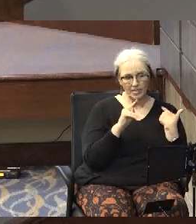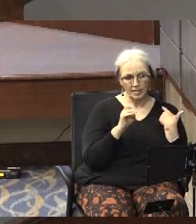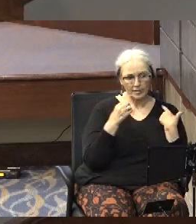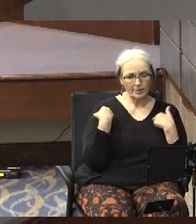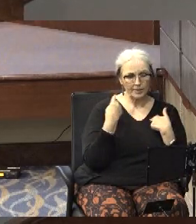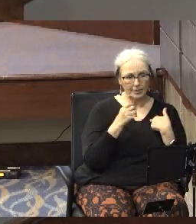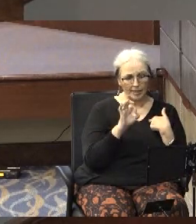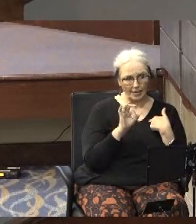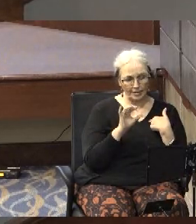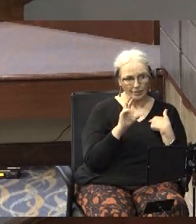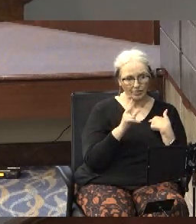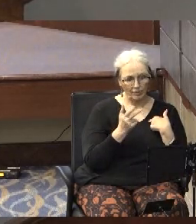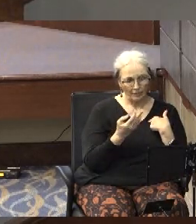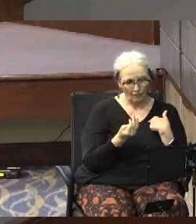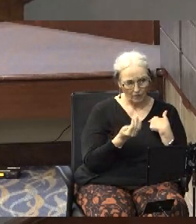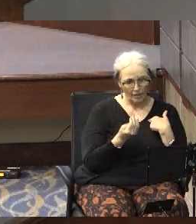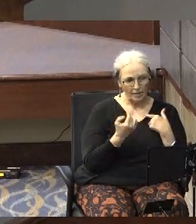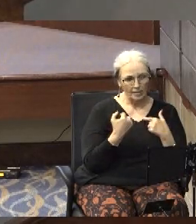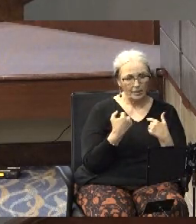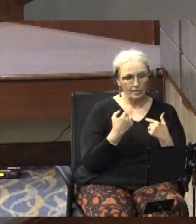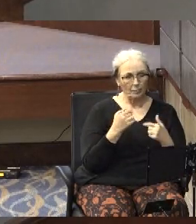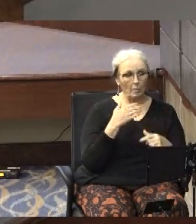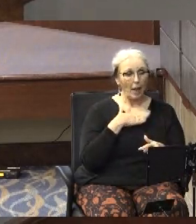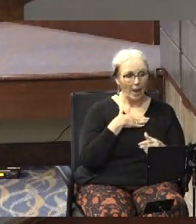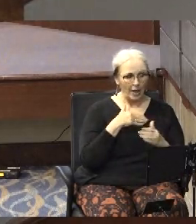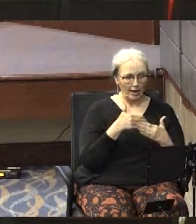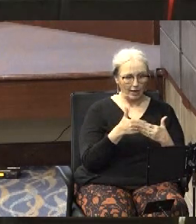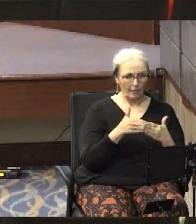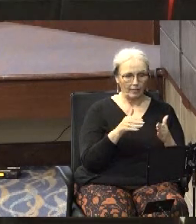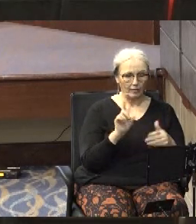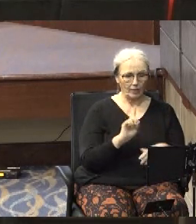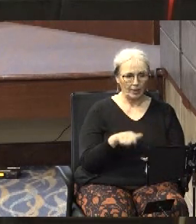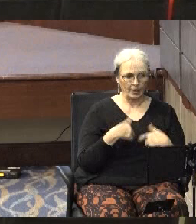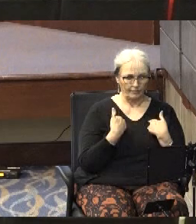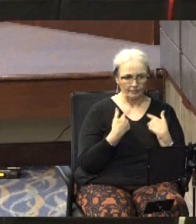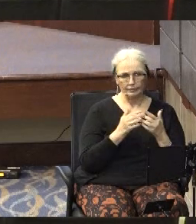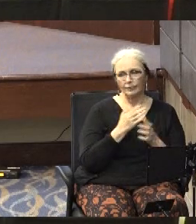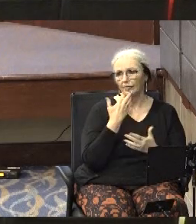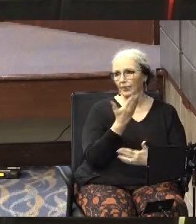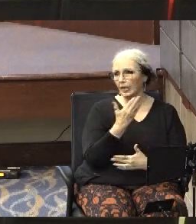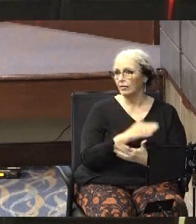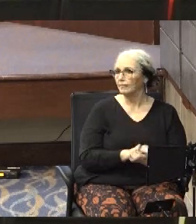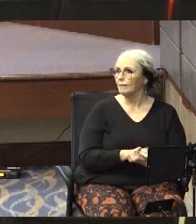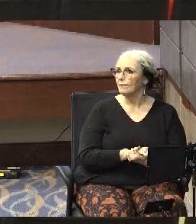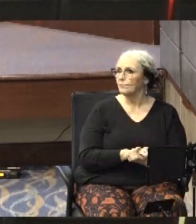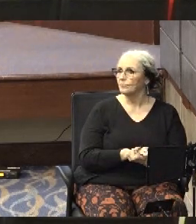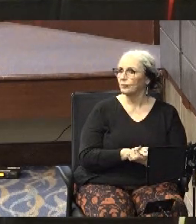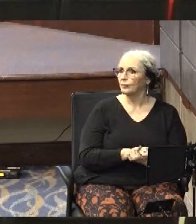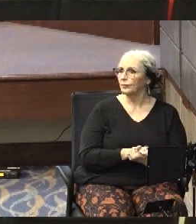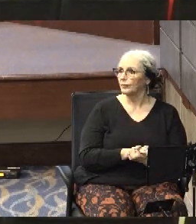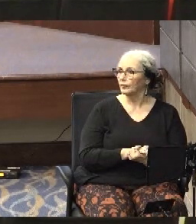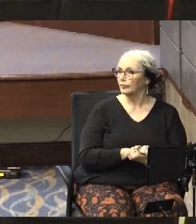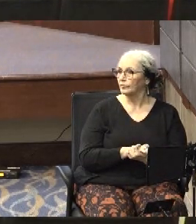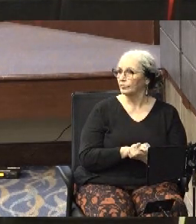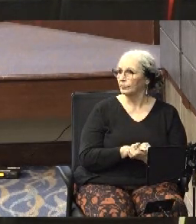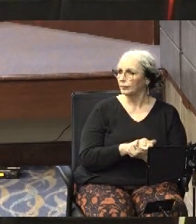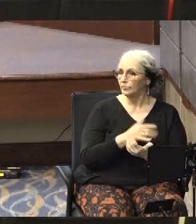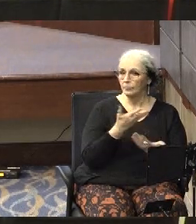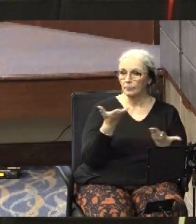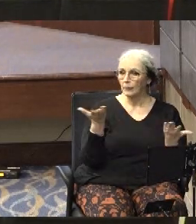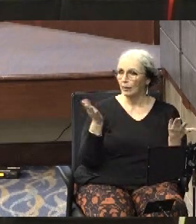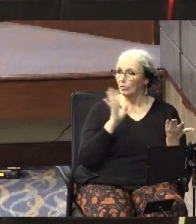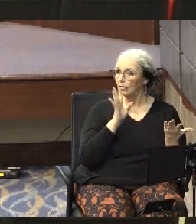in the middle of my neighborhood. Thank you. Thank you. Is there anyone else here that did not register who would like to